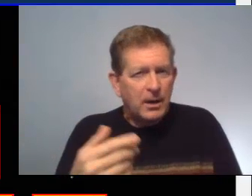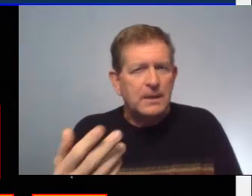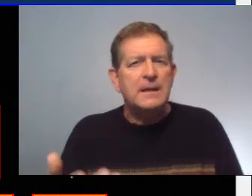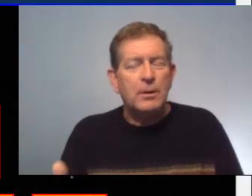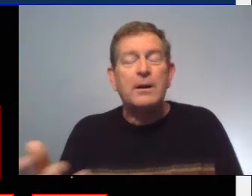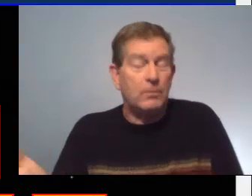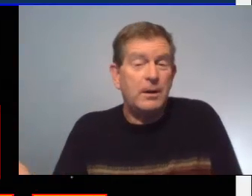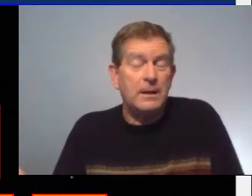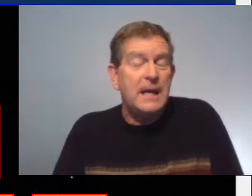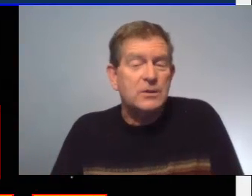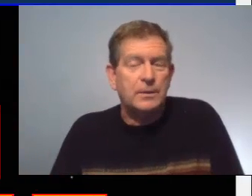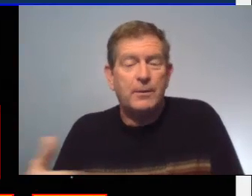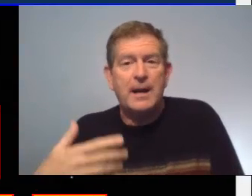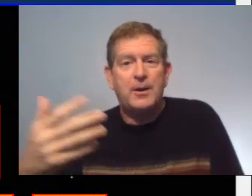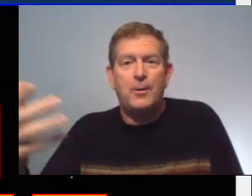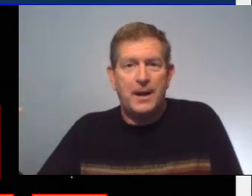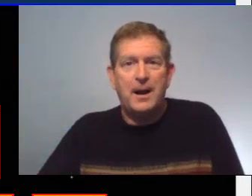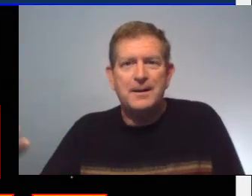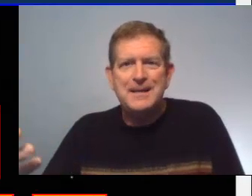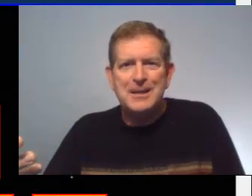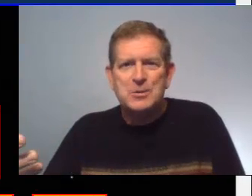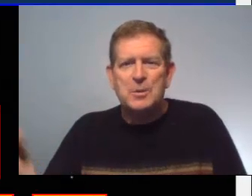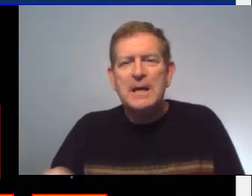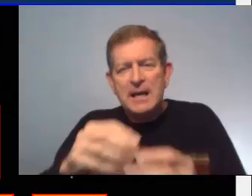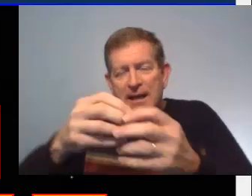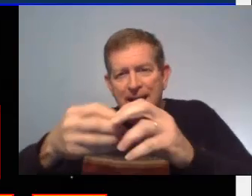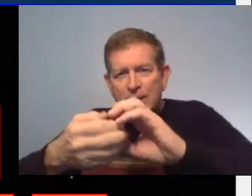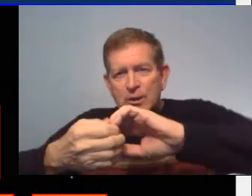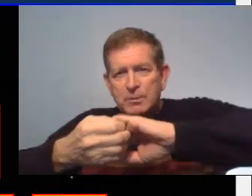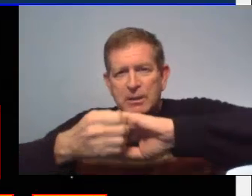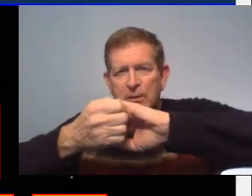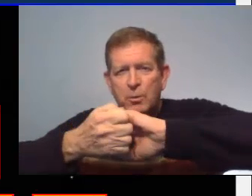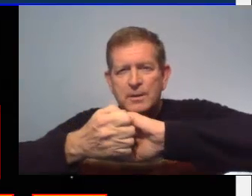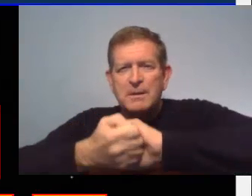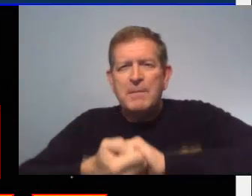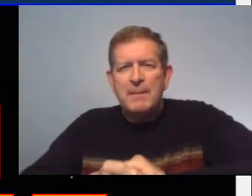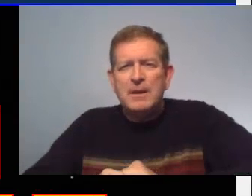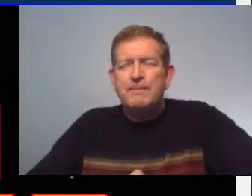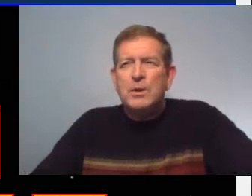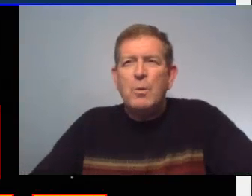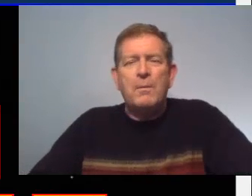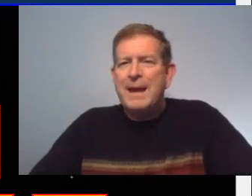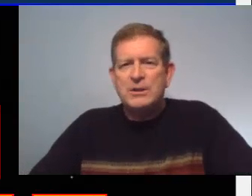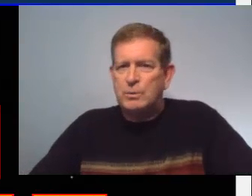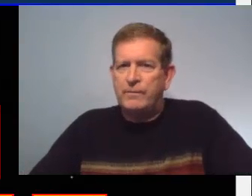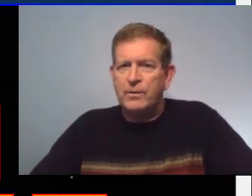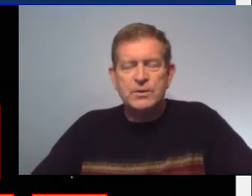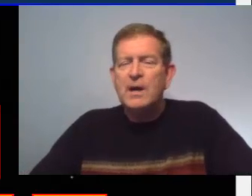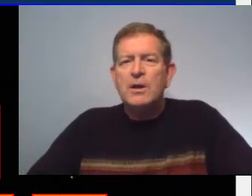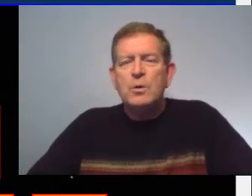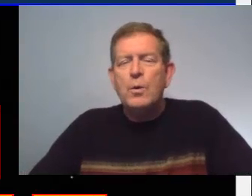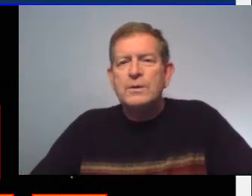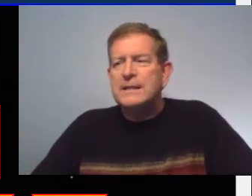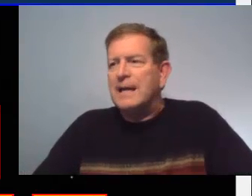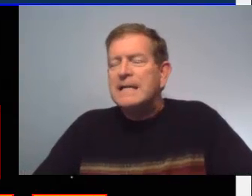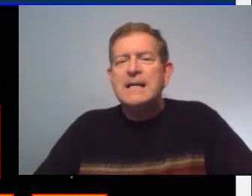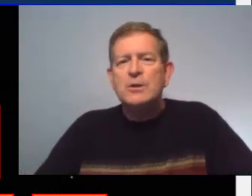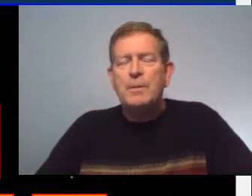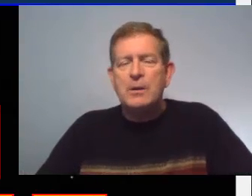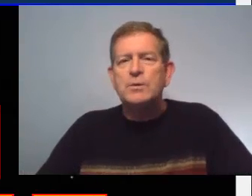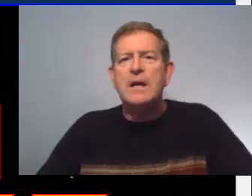you're hearing what I call what are liaison, not what I call what are liaison. Connections between words that maybe you won't master at first. You